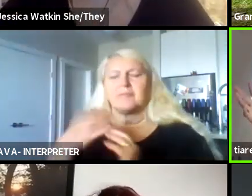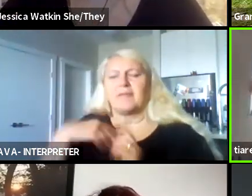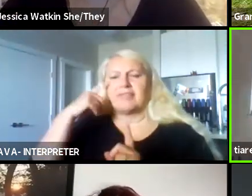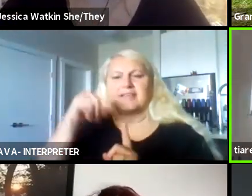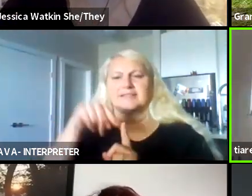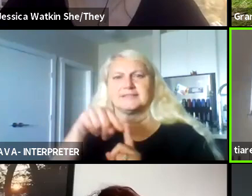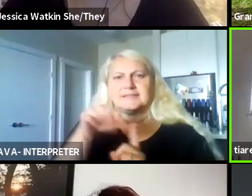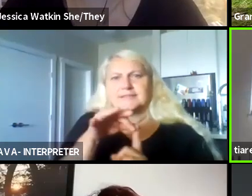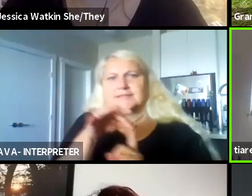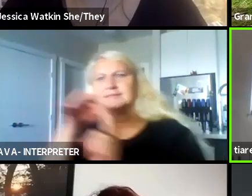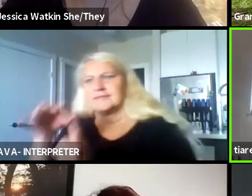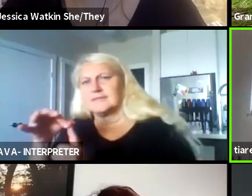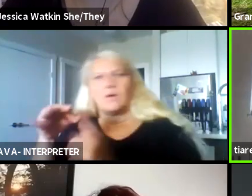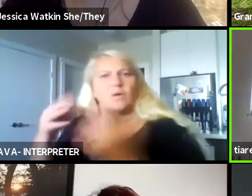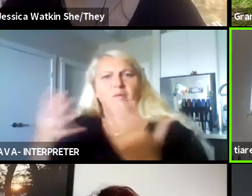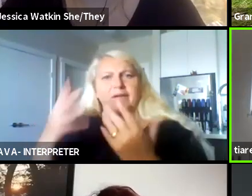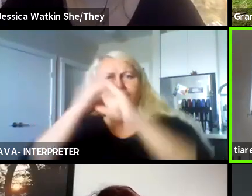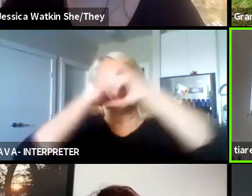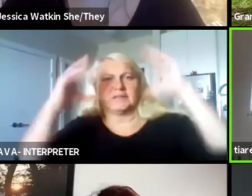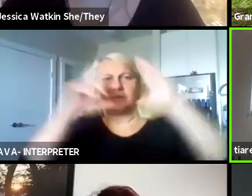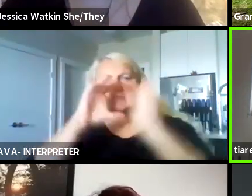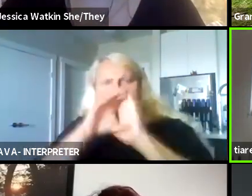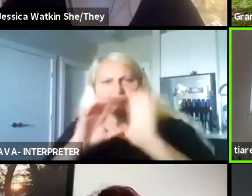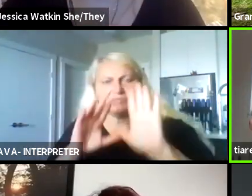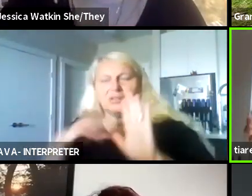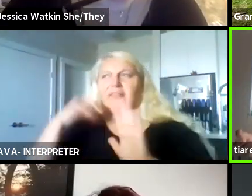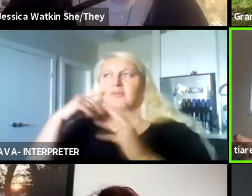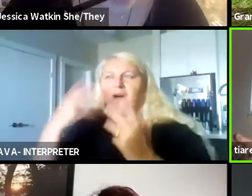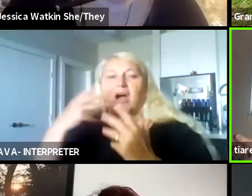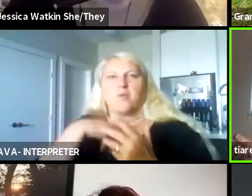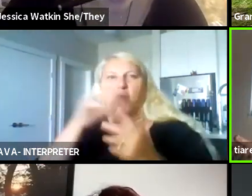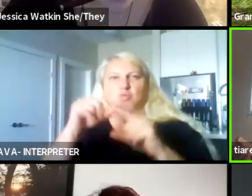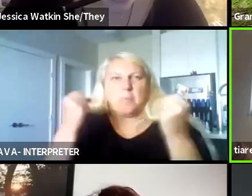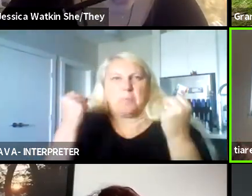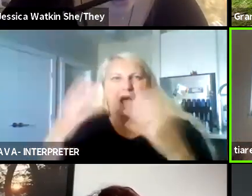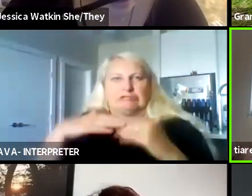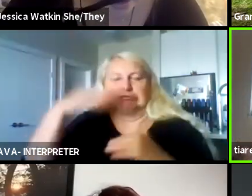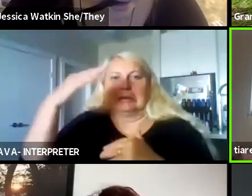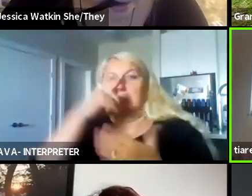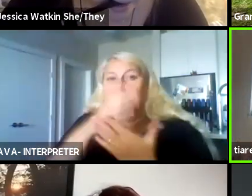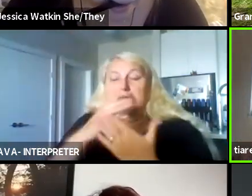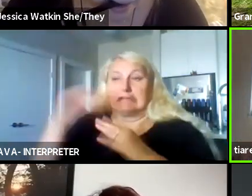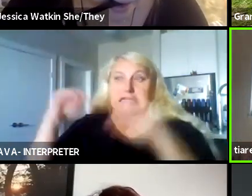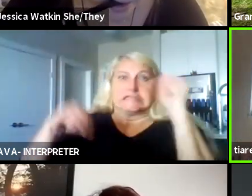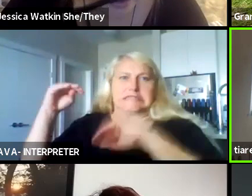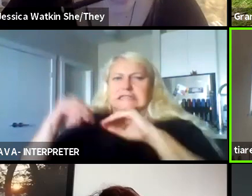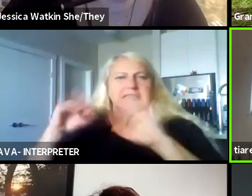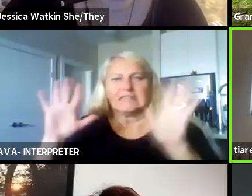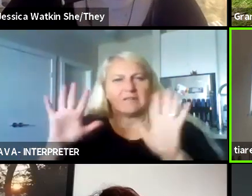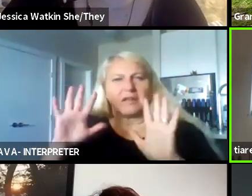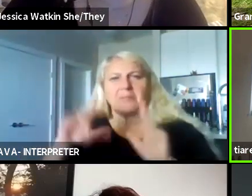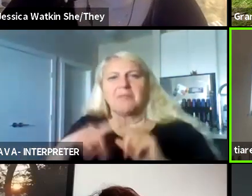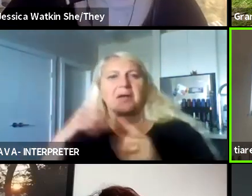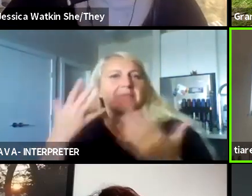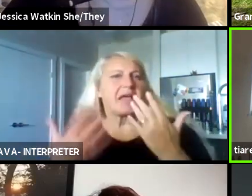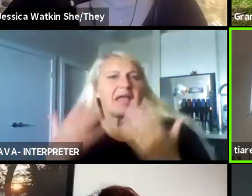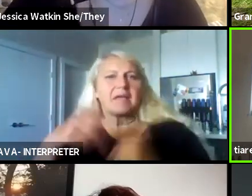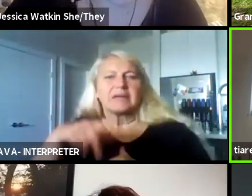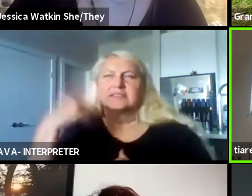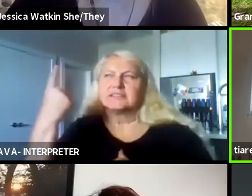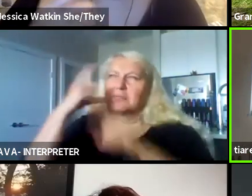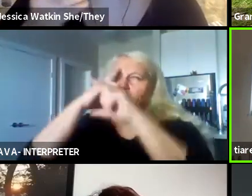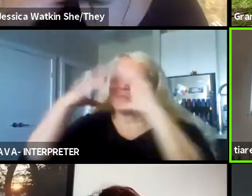want to cram too much overwhelming information into one image. And so maybe there's an image that's kind of